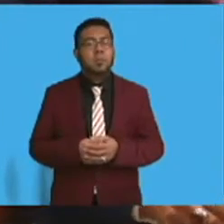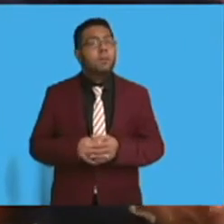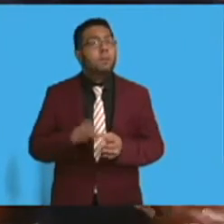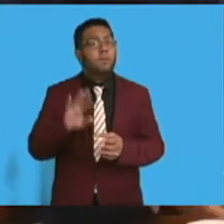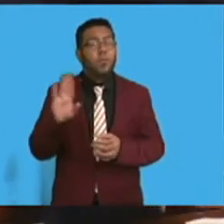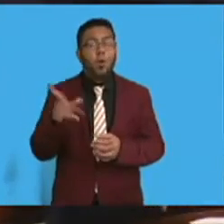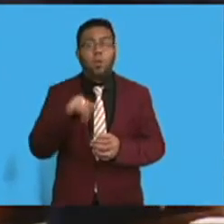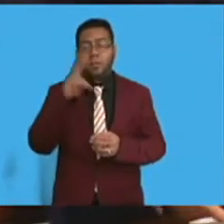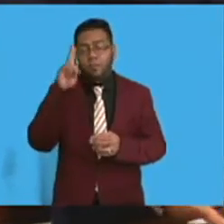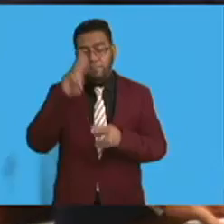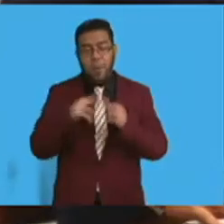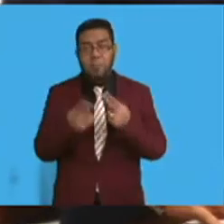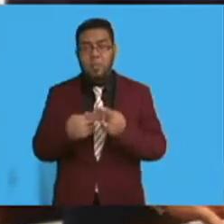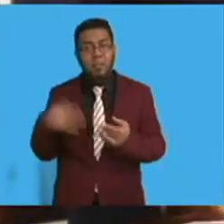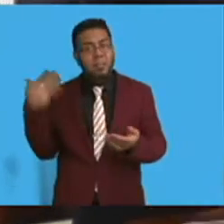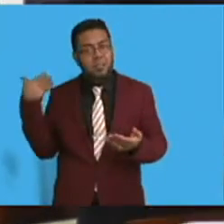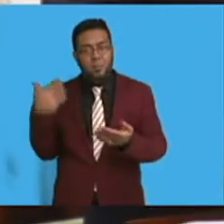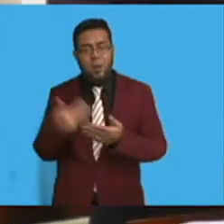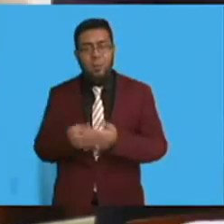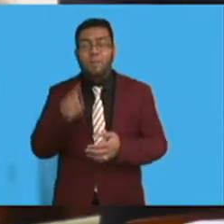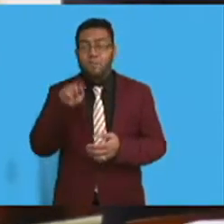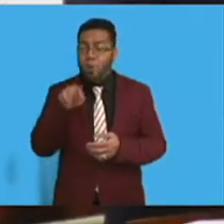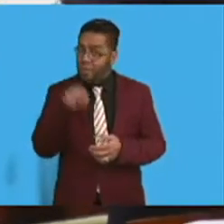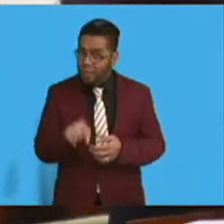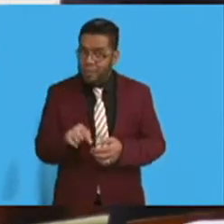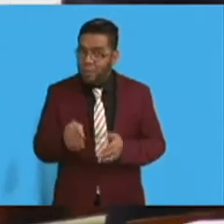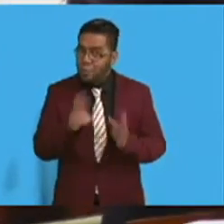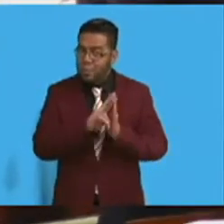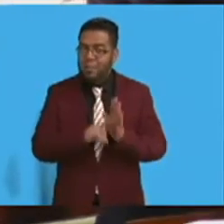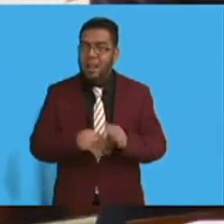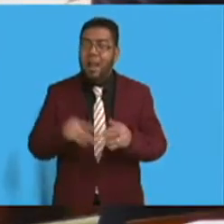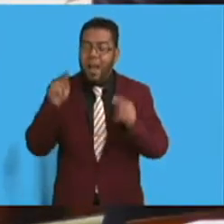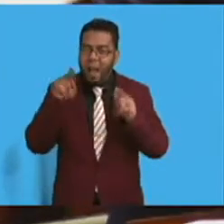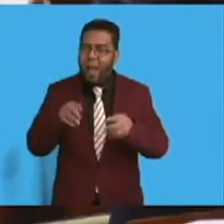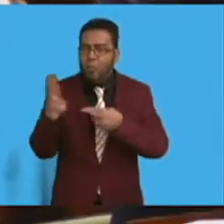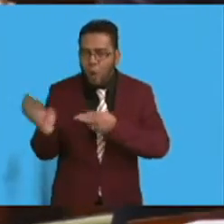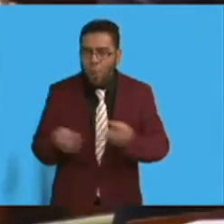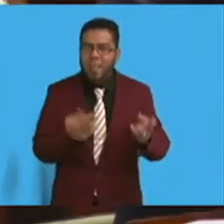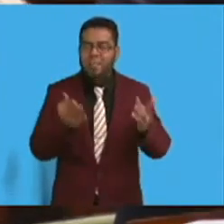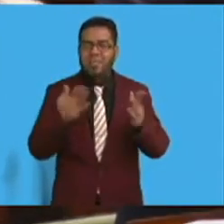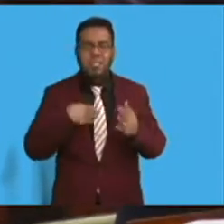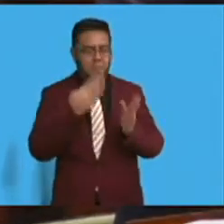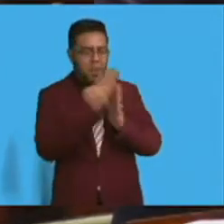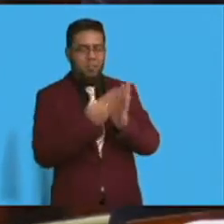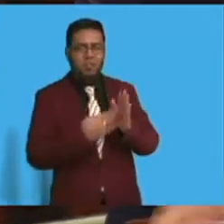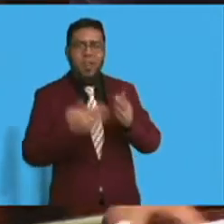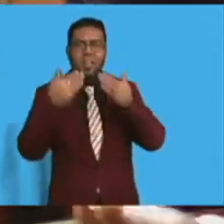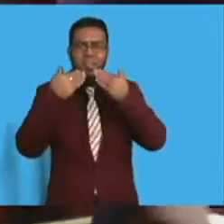those families yet to come. And for that reason, Madam Speaker, I recommend this budget. Thank you, Madam Speaker.